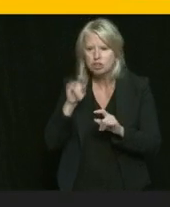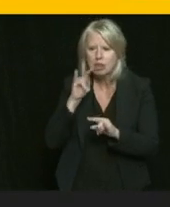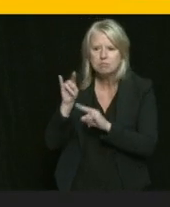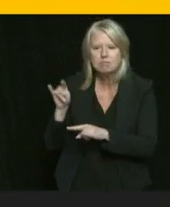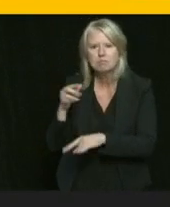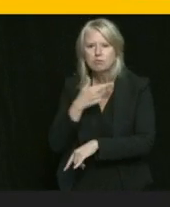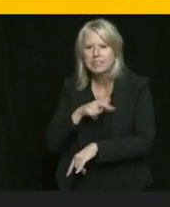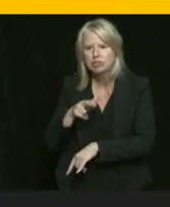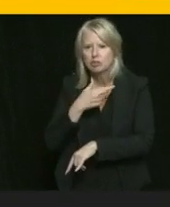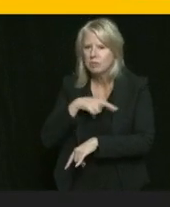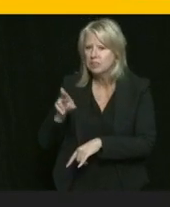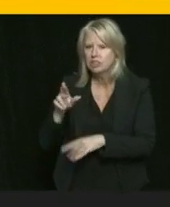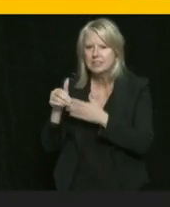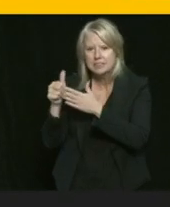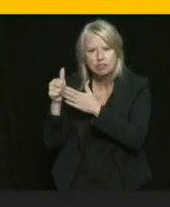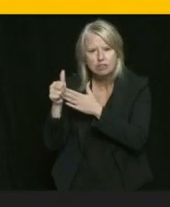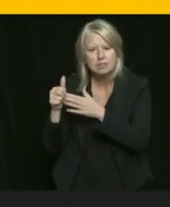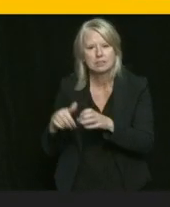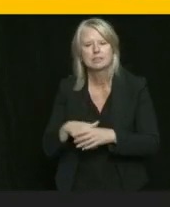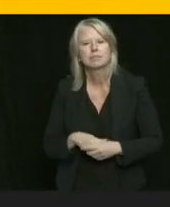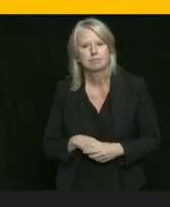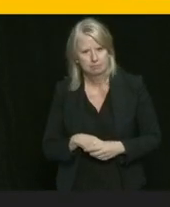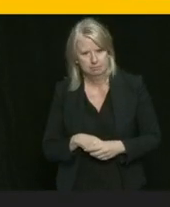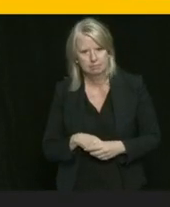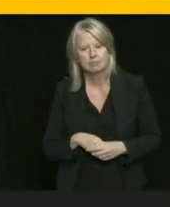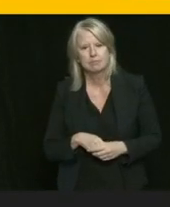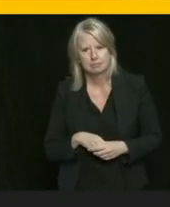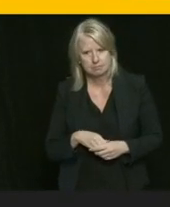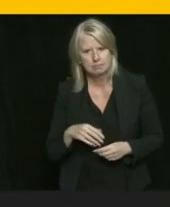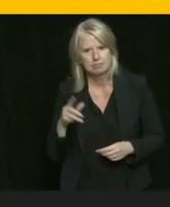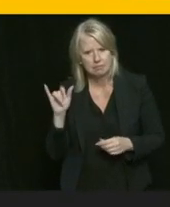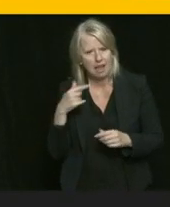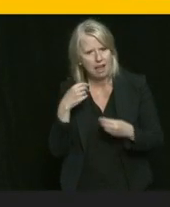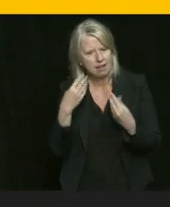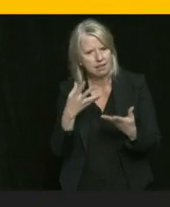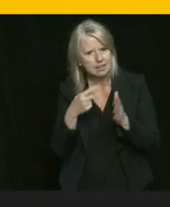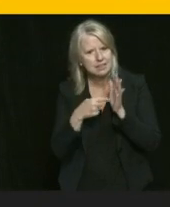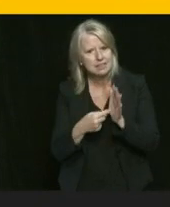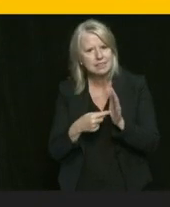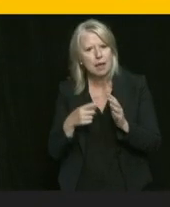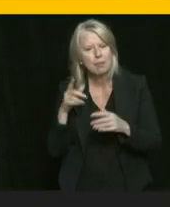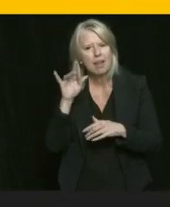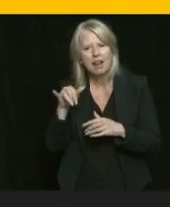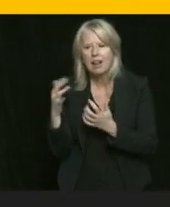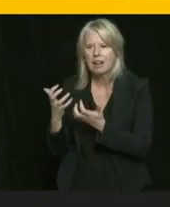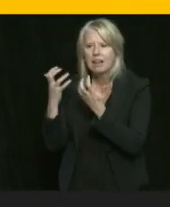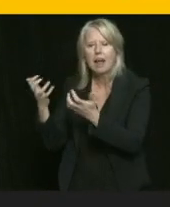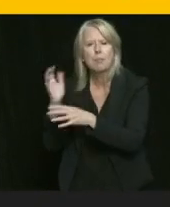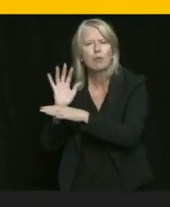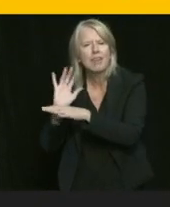figures. That's what I understood when you gave your example of the packed cinema.